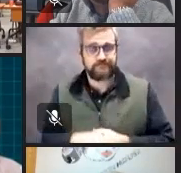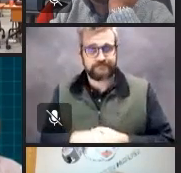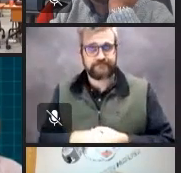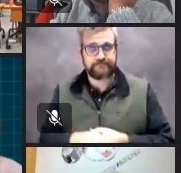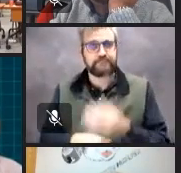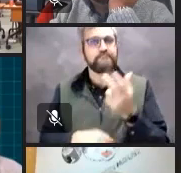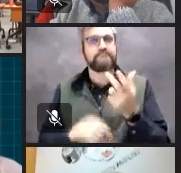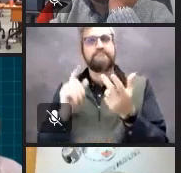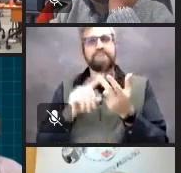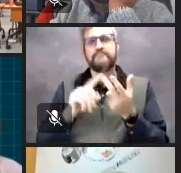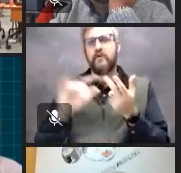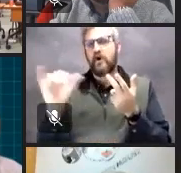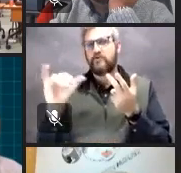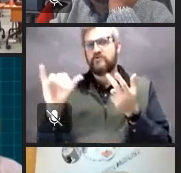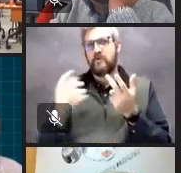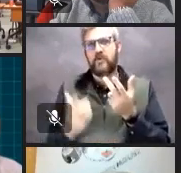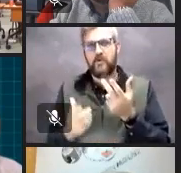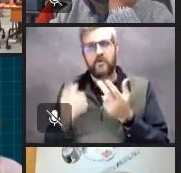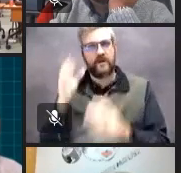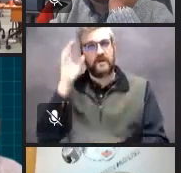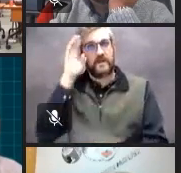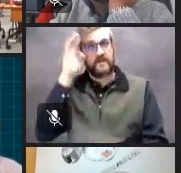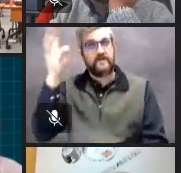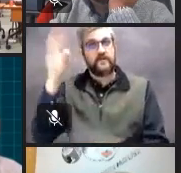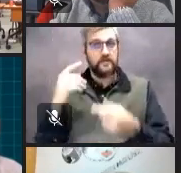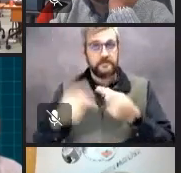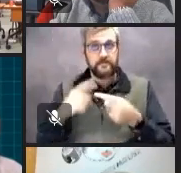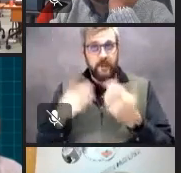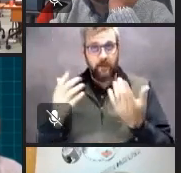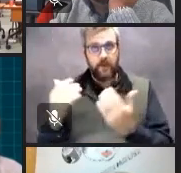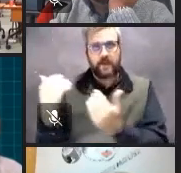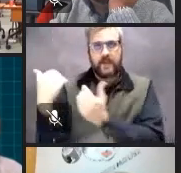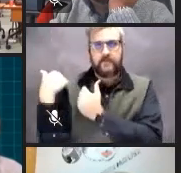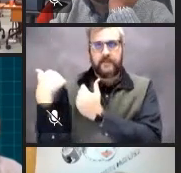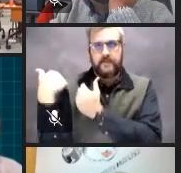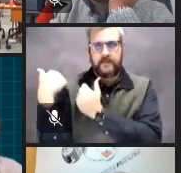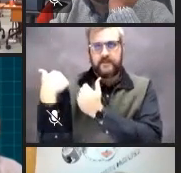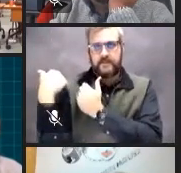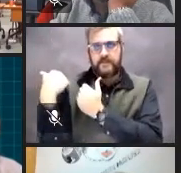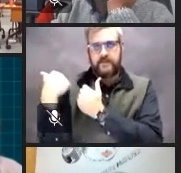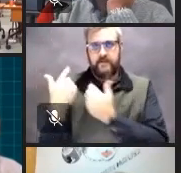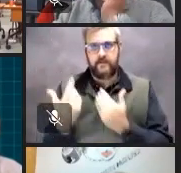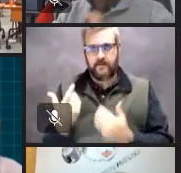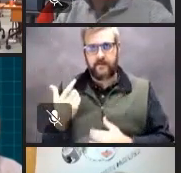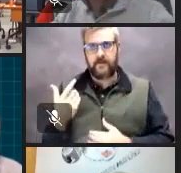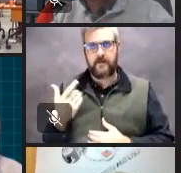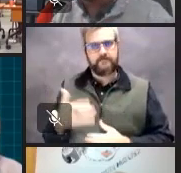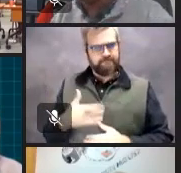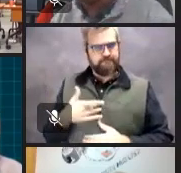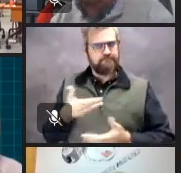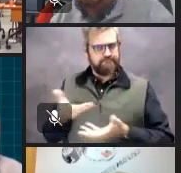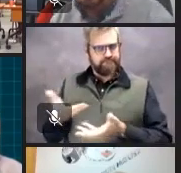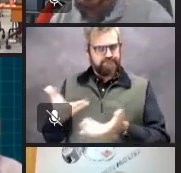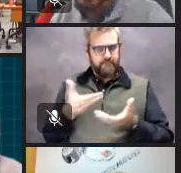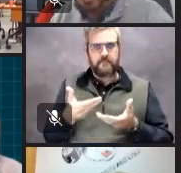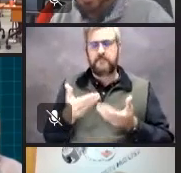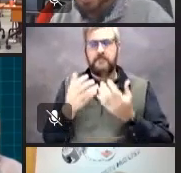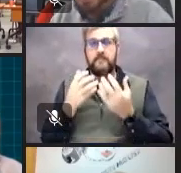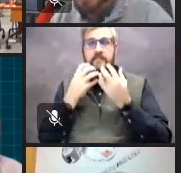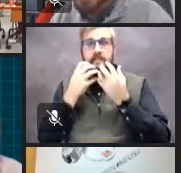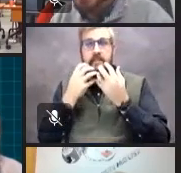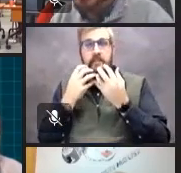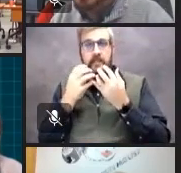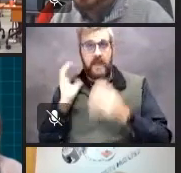And also innovation around accountability. And there was a sense that the values of many of